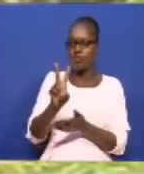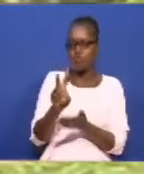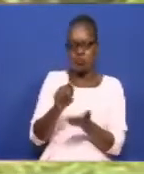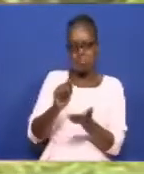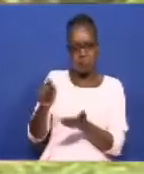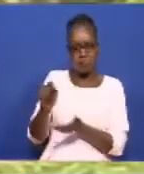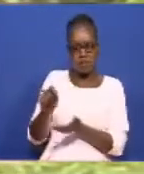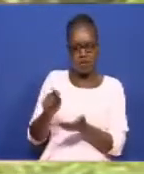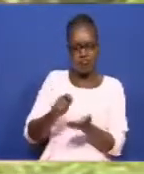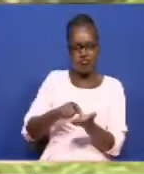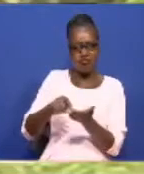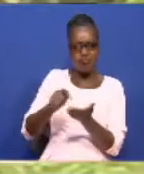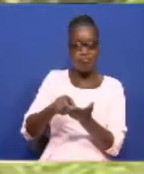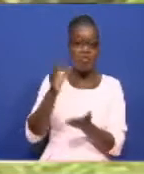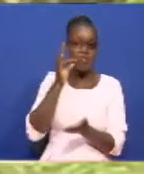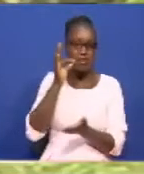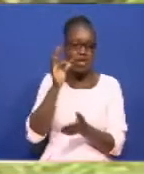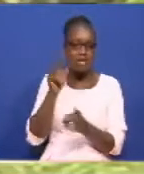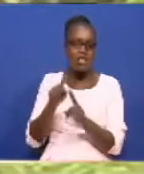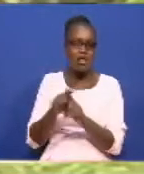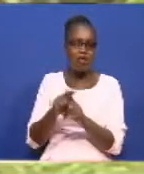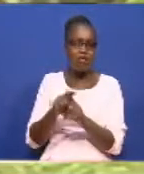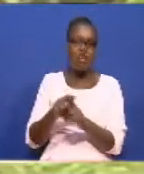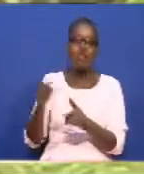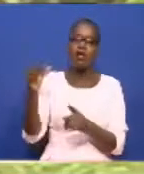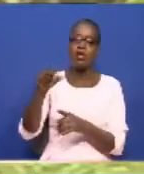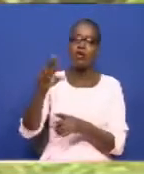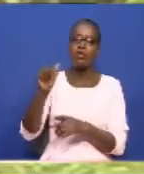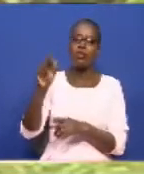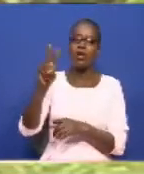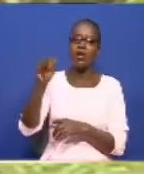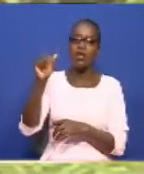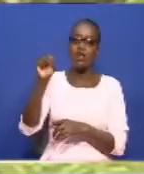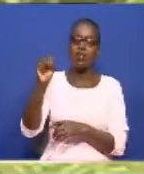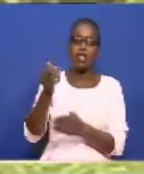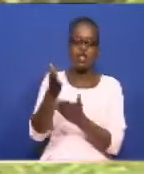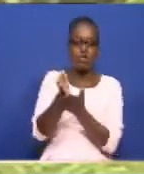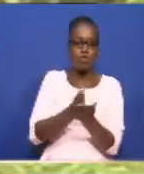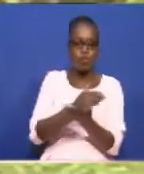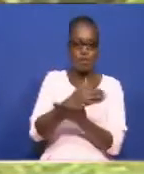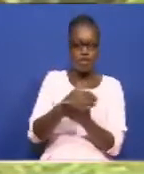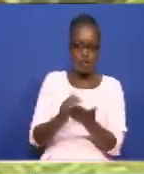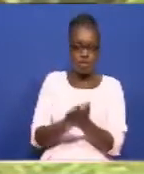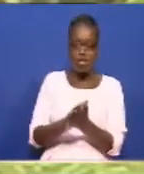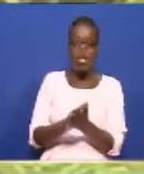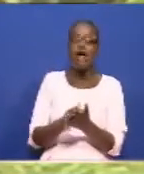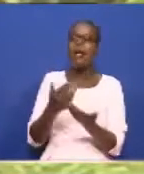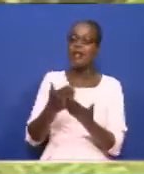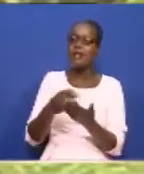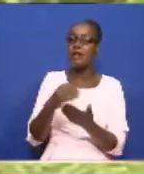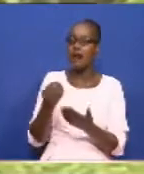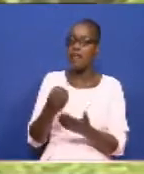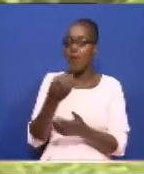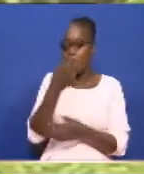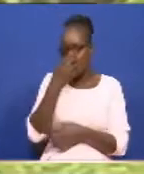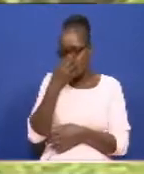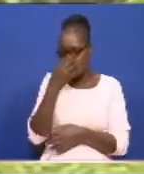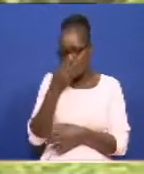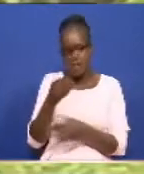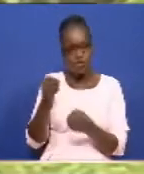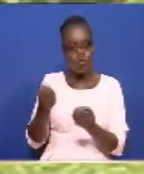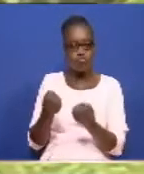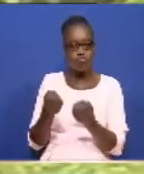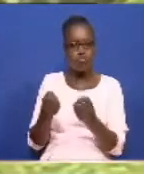underutilized fruits such as guavas, tree, tomato and tamarind, among others, to farmers as part of meeting the country's food